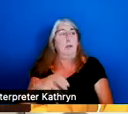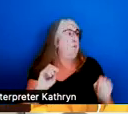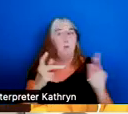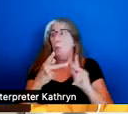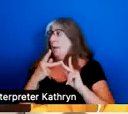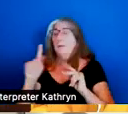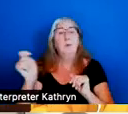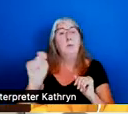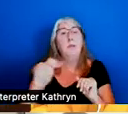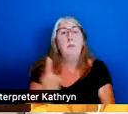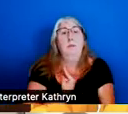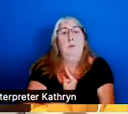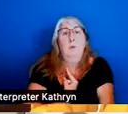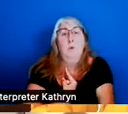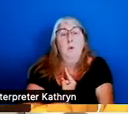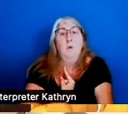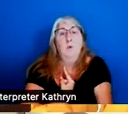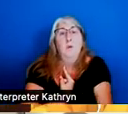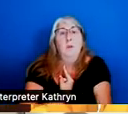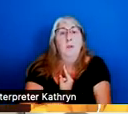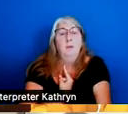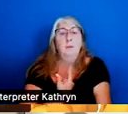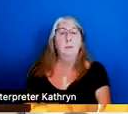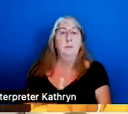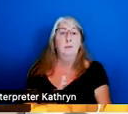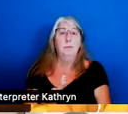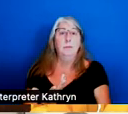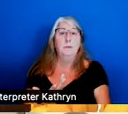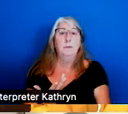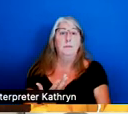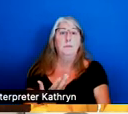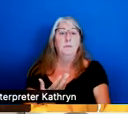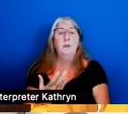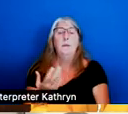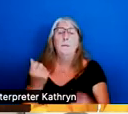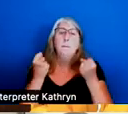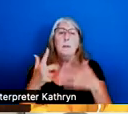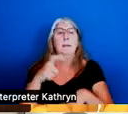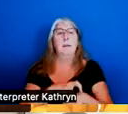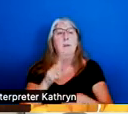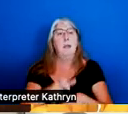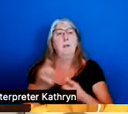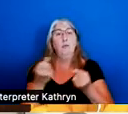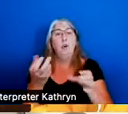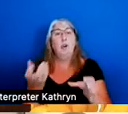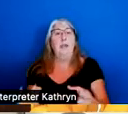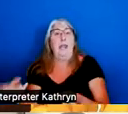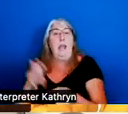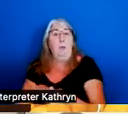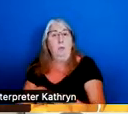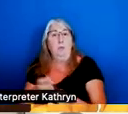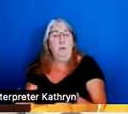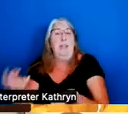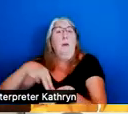to go and I was by myself. So I have to many times get out of the car, walk